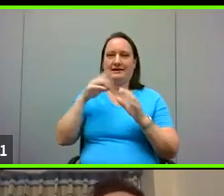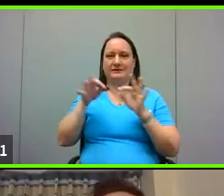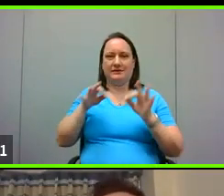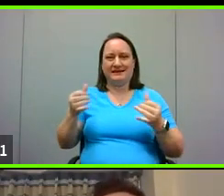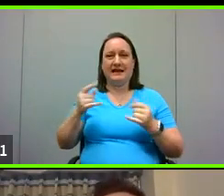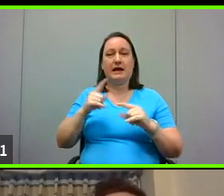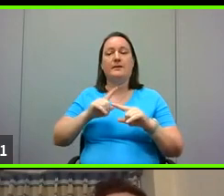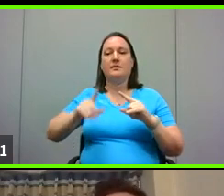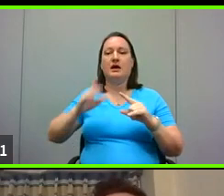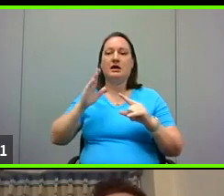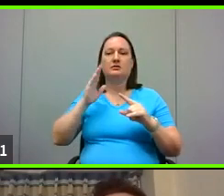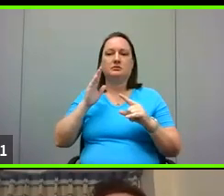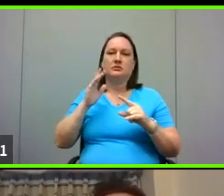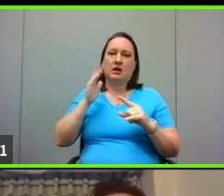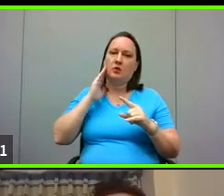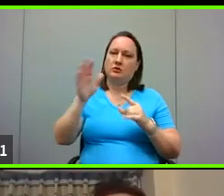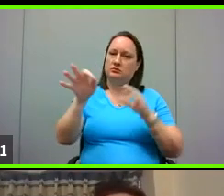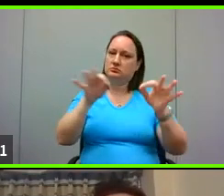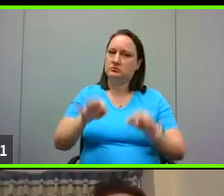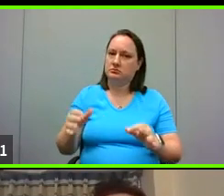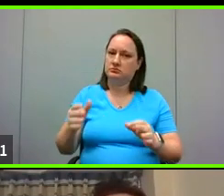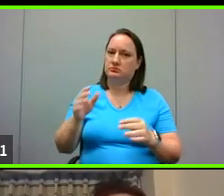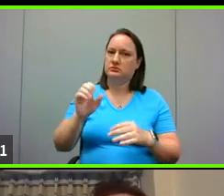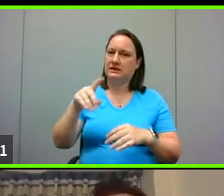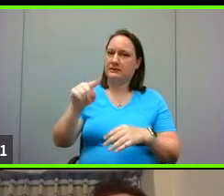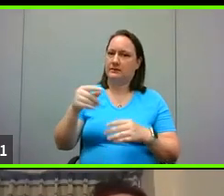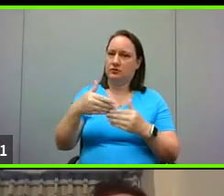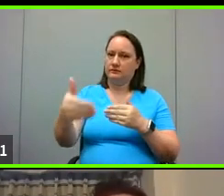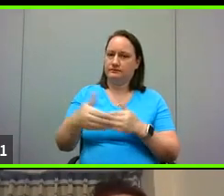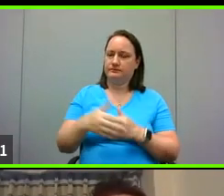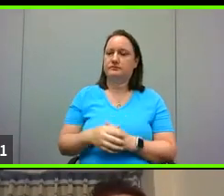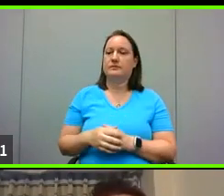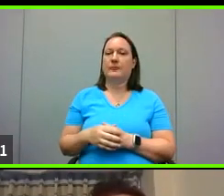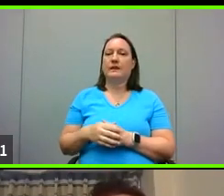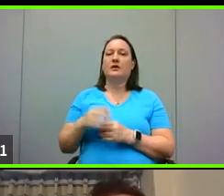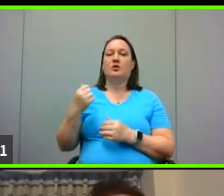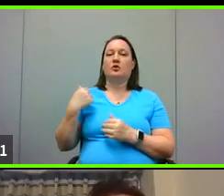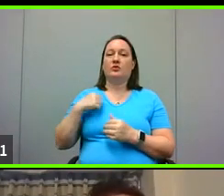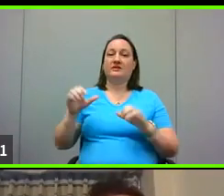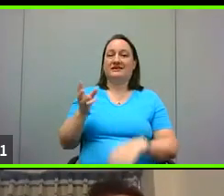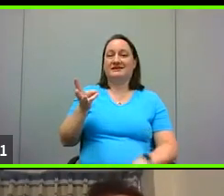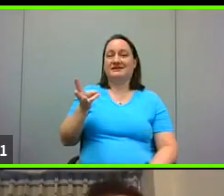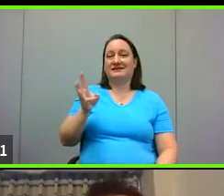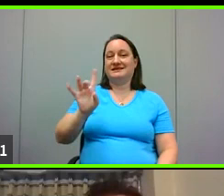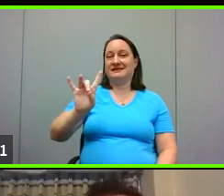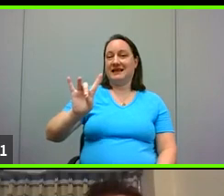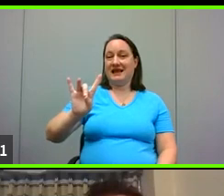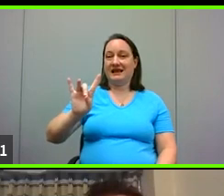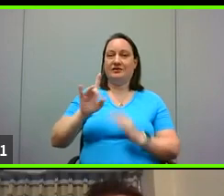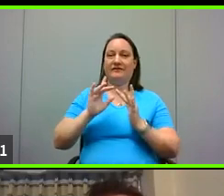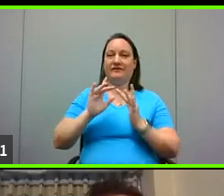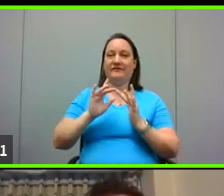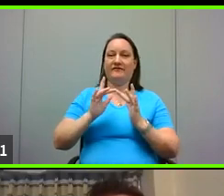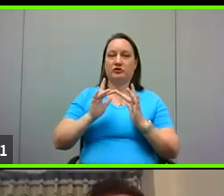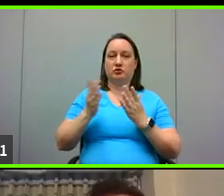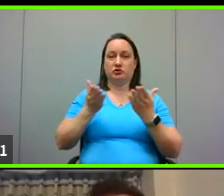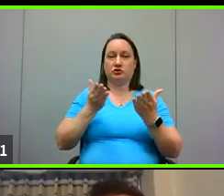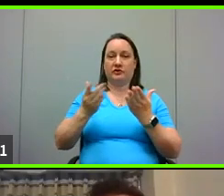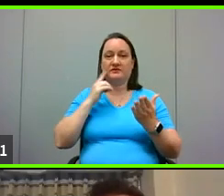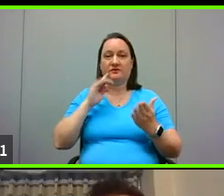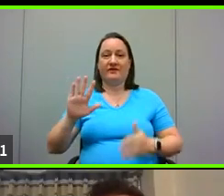So out of the virtual services, we've been able to do 68 virtual services for 53 consumers. We actively